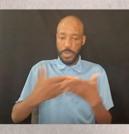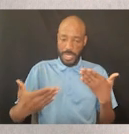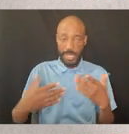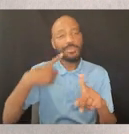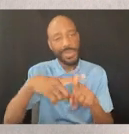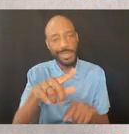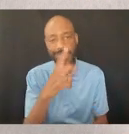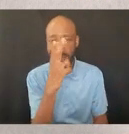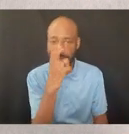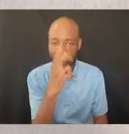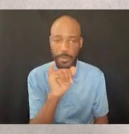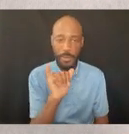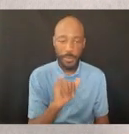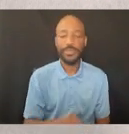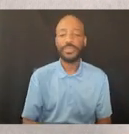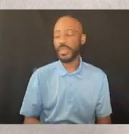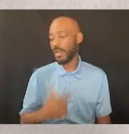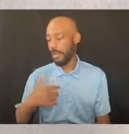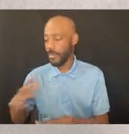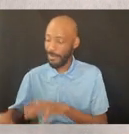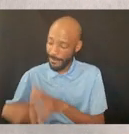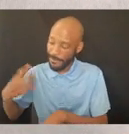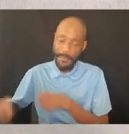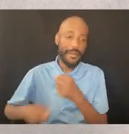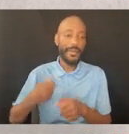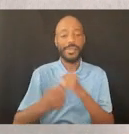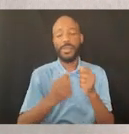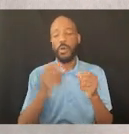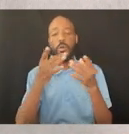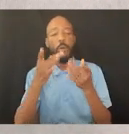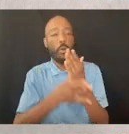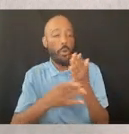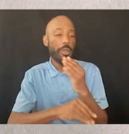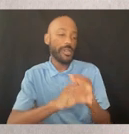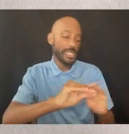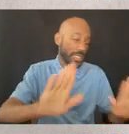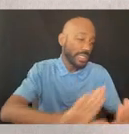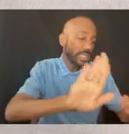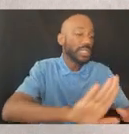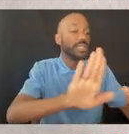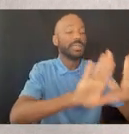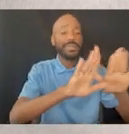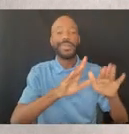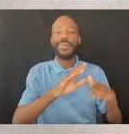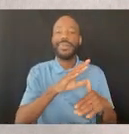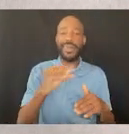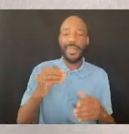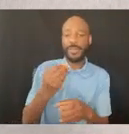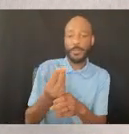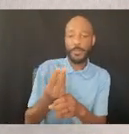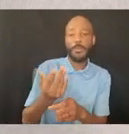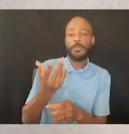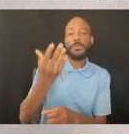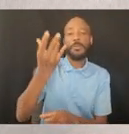he's bad. And I just would pound on him with oils. I had like 3 vaporizers with this thieves formula.